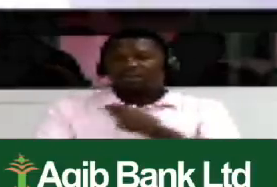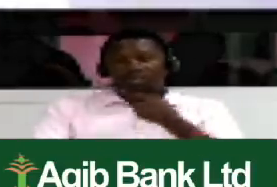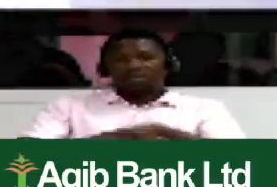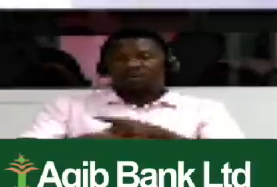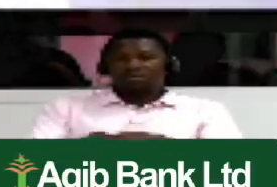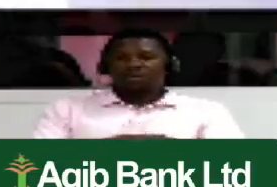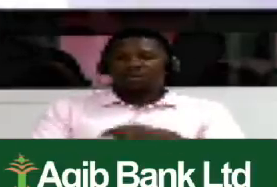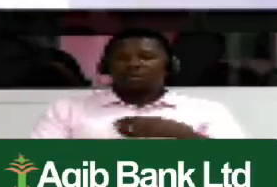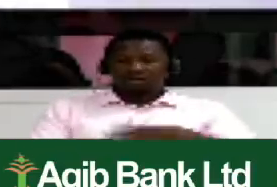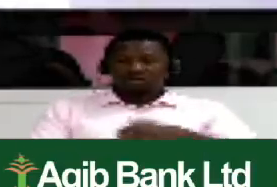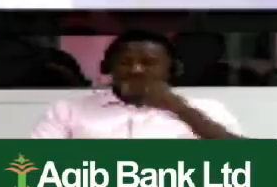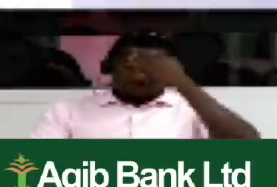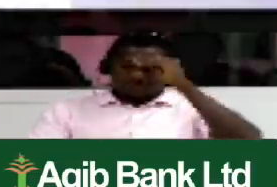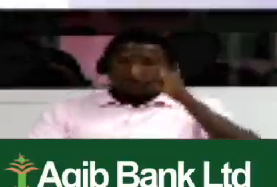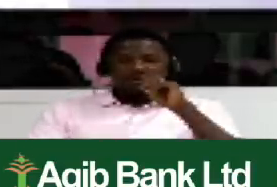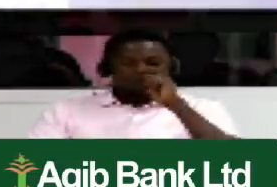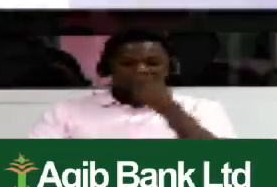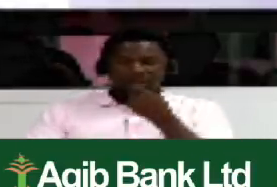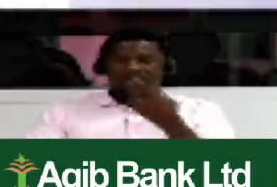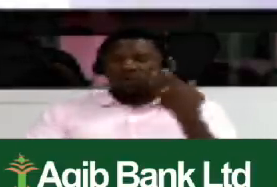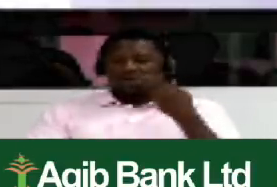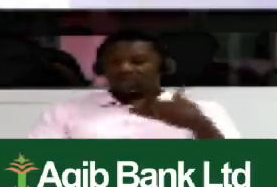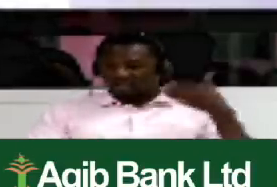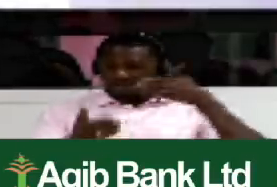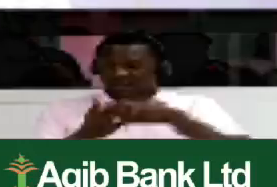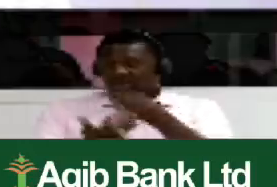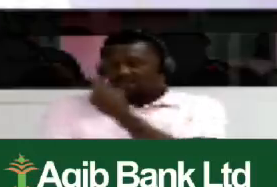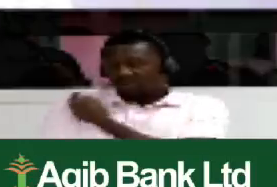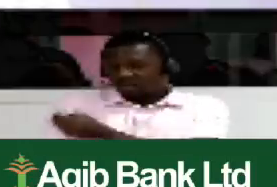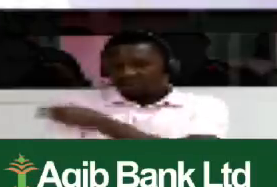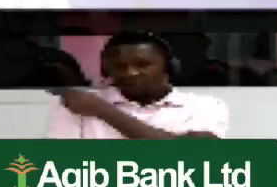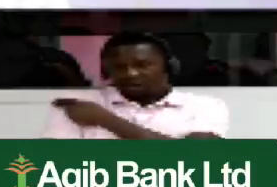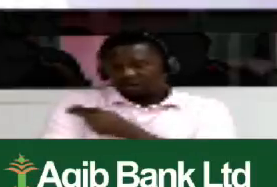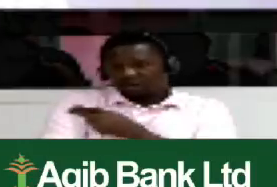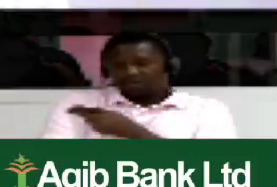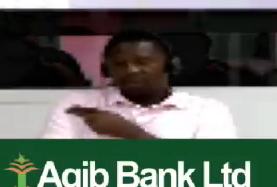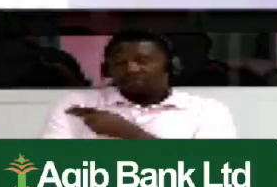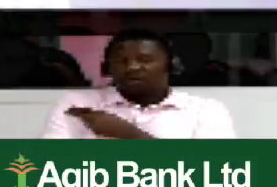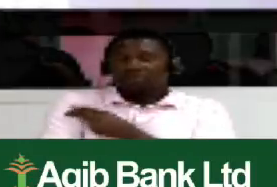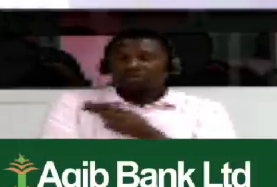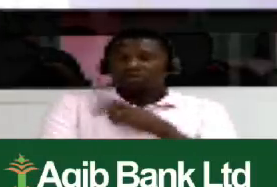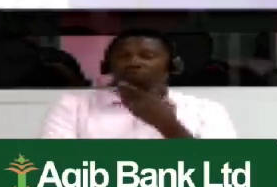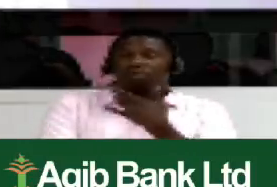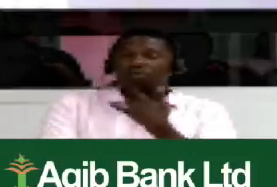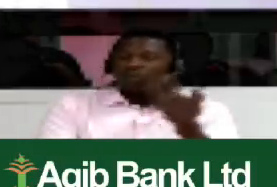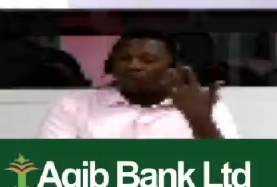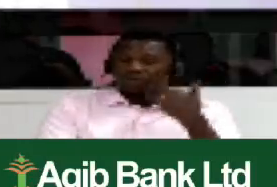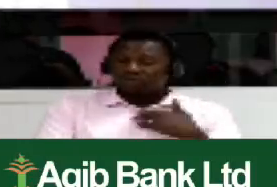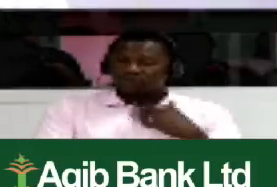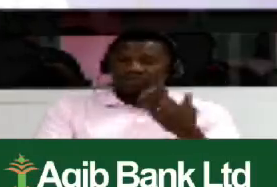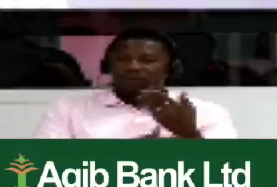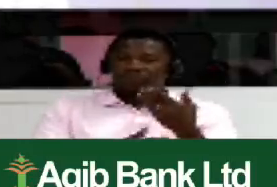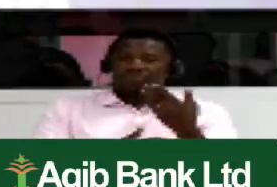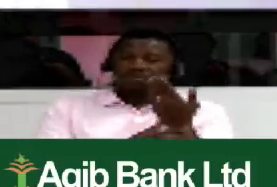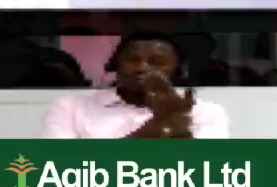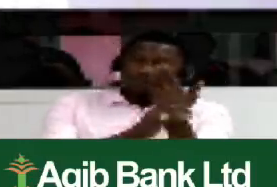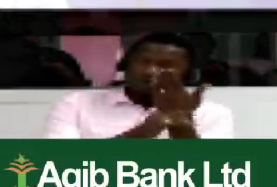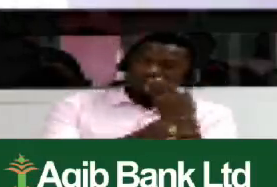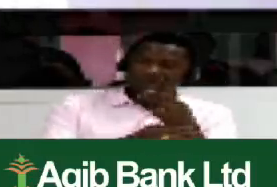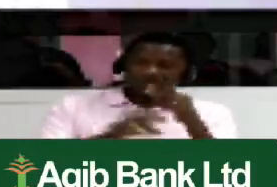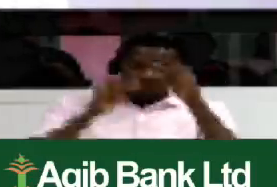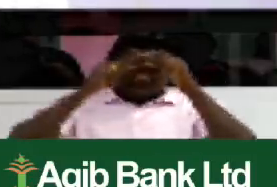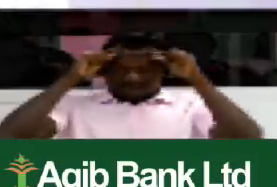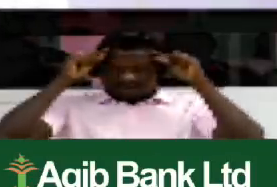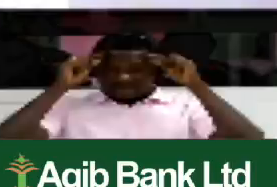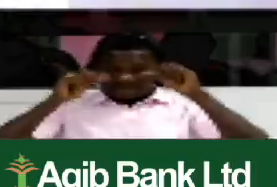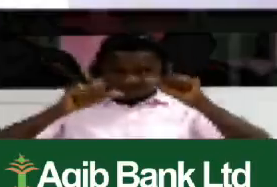He knew that. And when they reached at the health center, when doctors or nurses performed tests on him, also